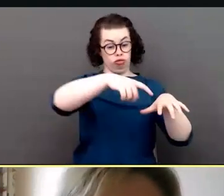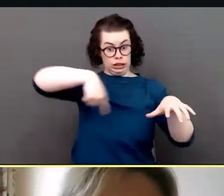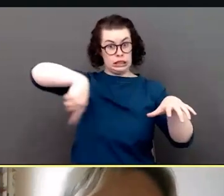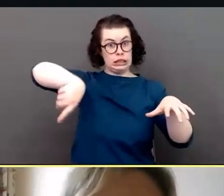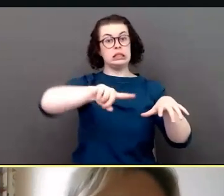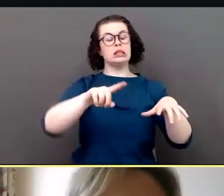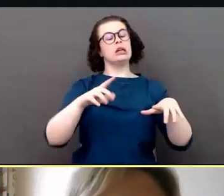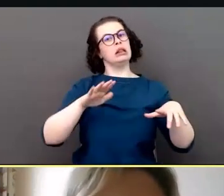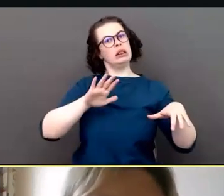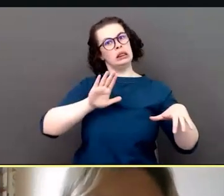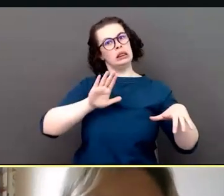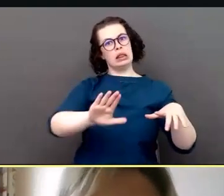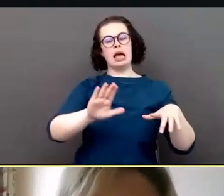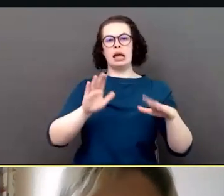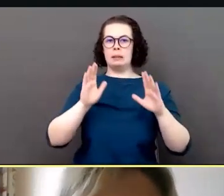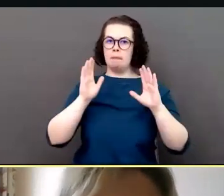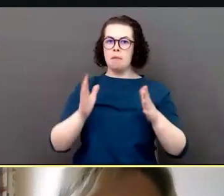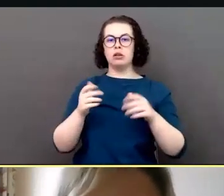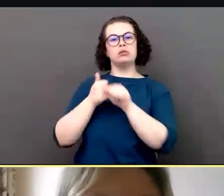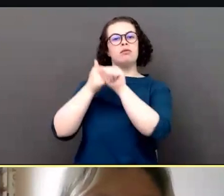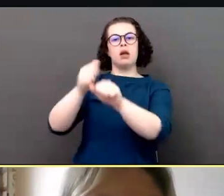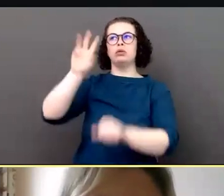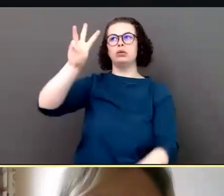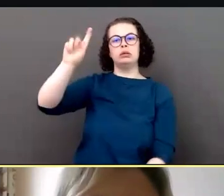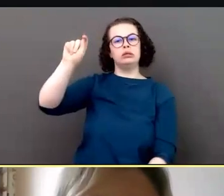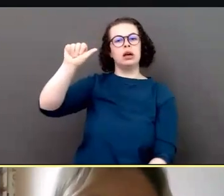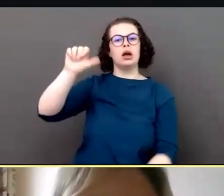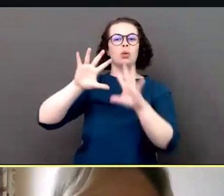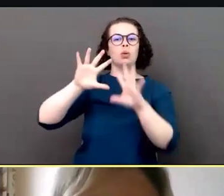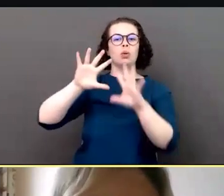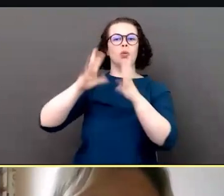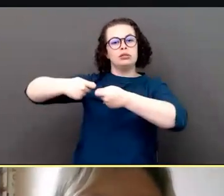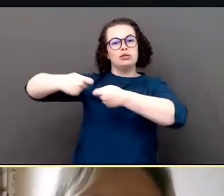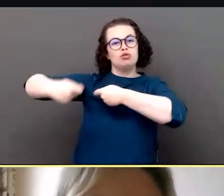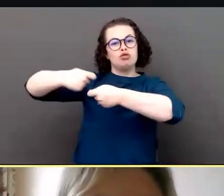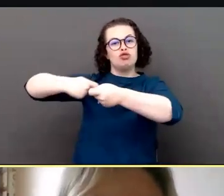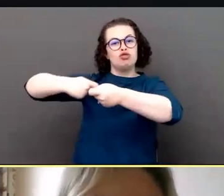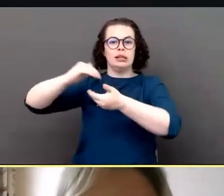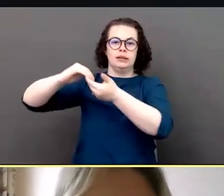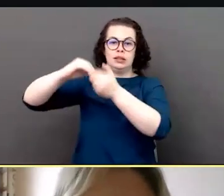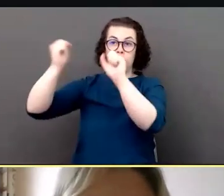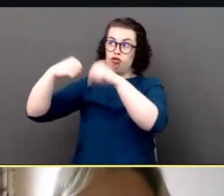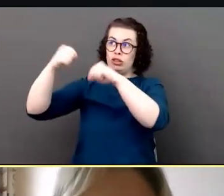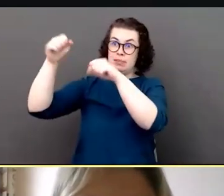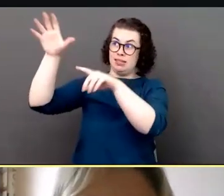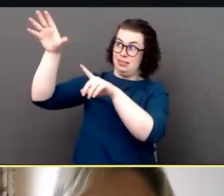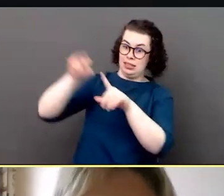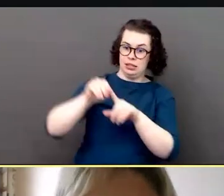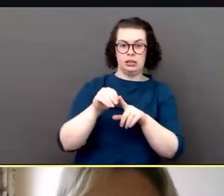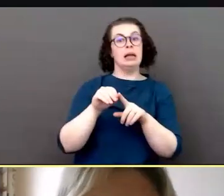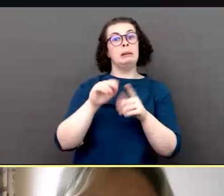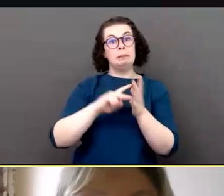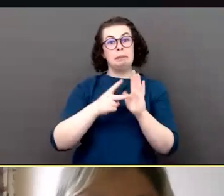commitments under the World Trade Organization agreement have been estimated around 1.3